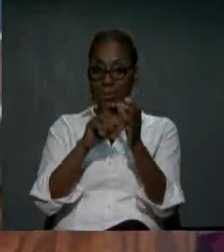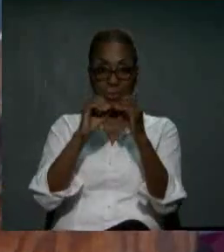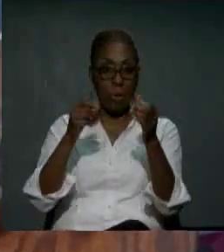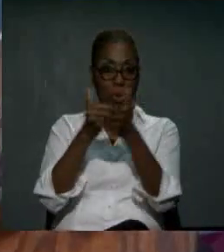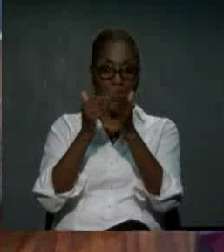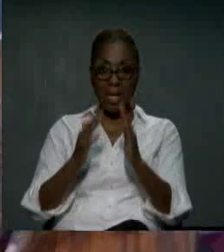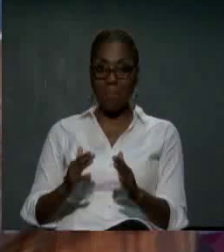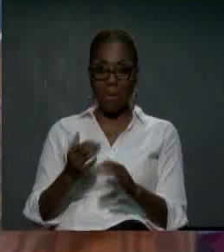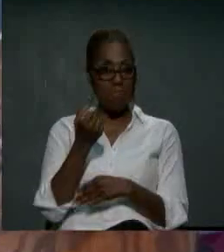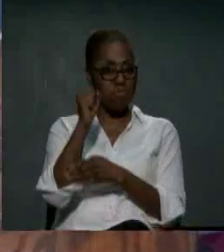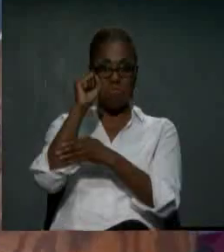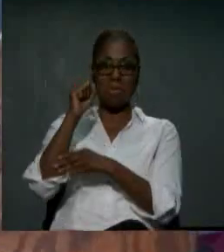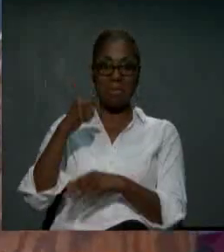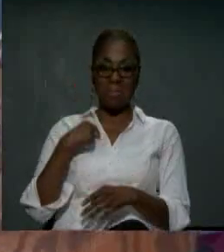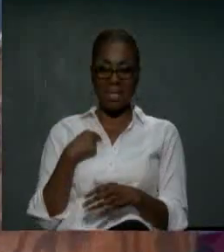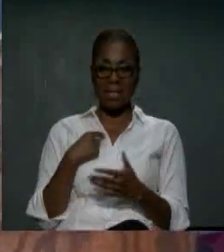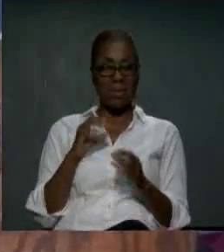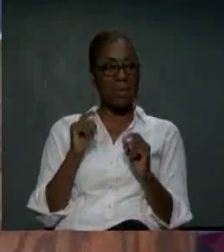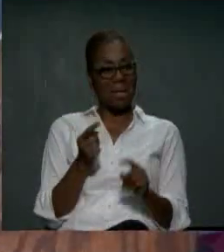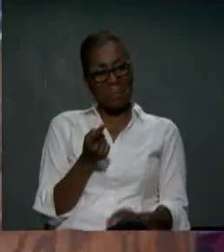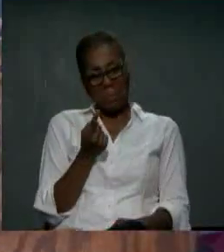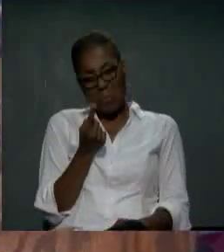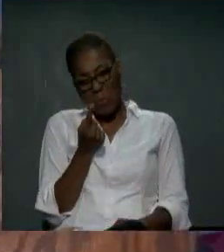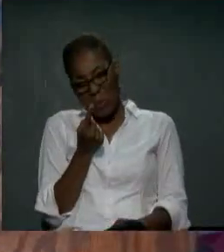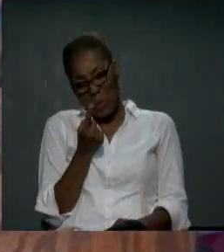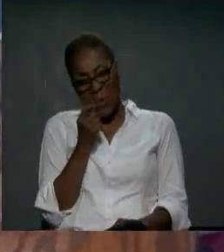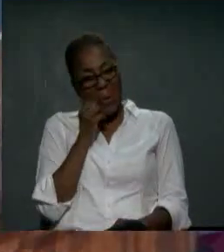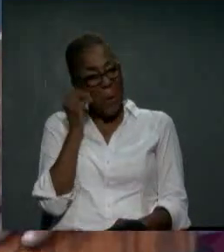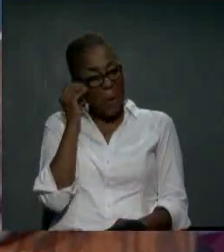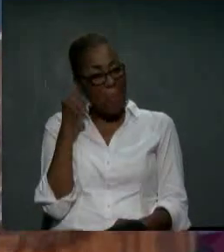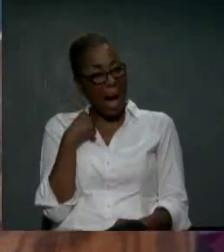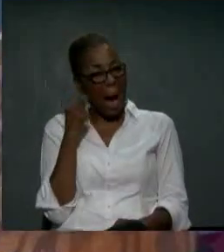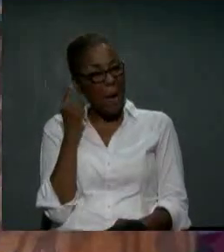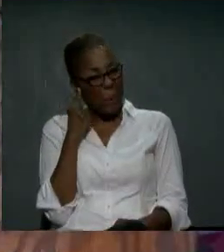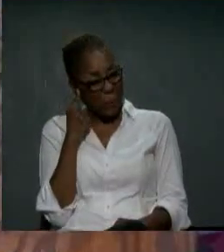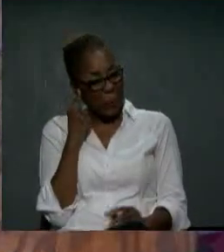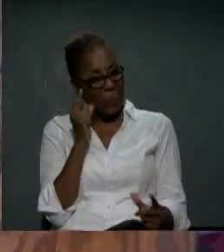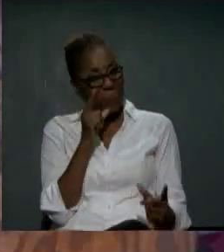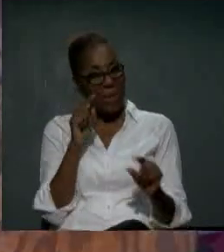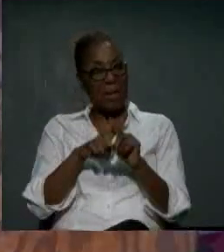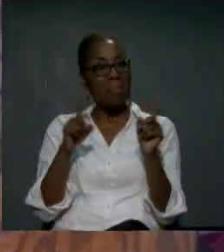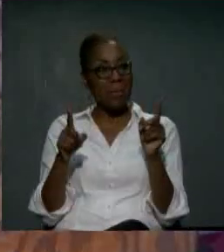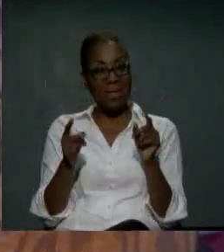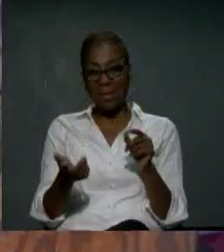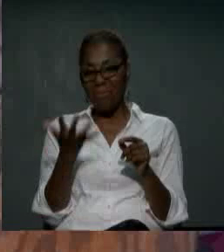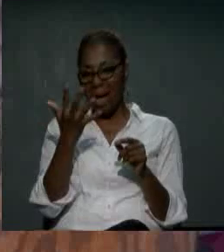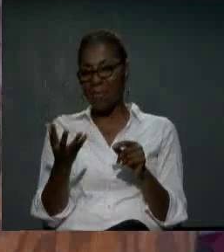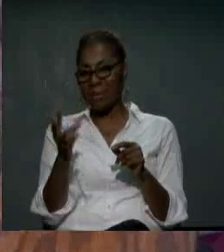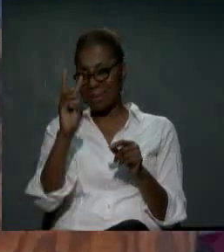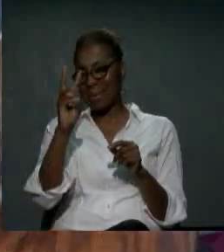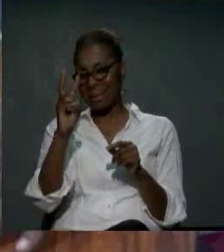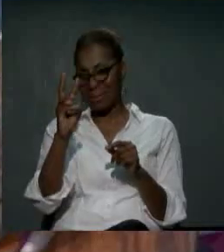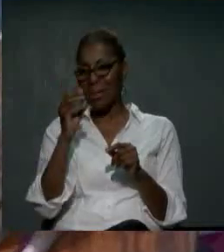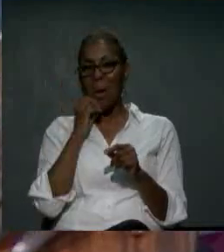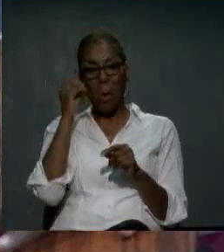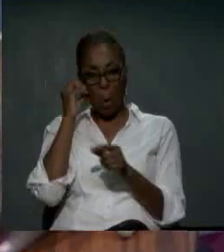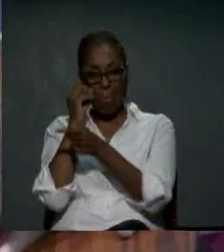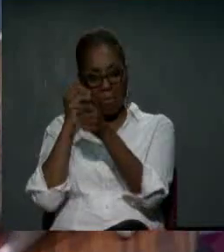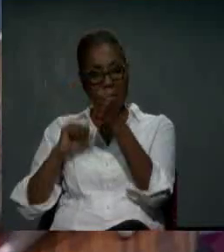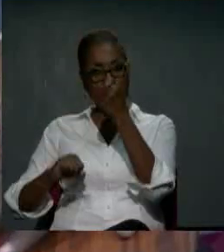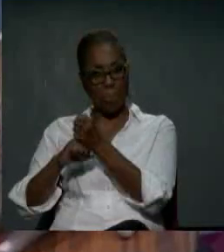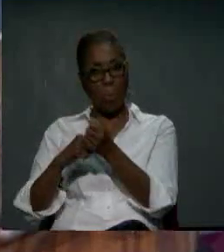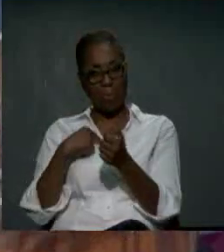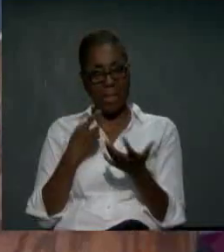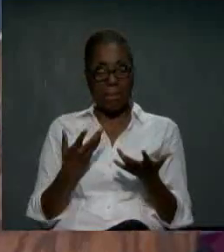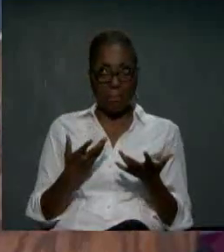The people, there's one house I heard, but I have the other 5 or 6 houses that support me.